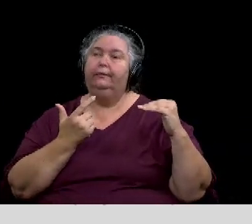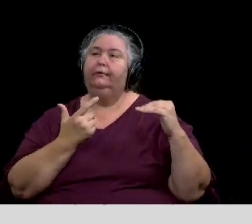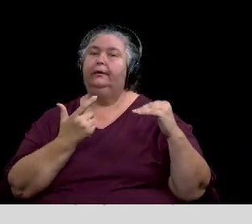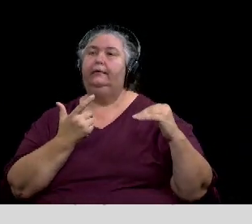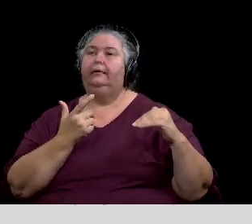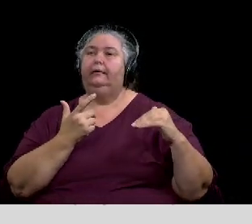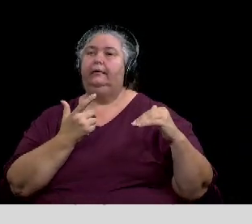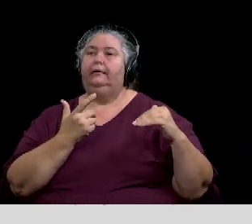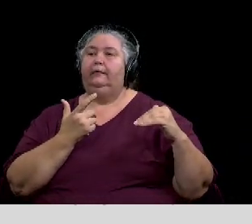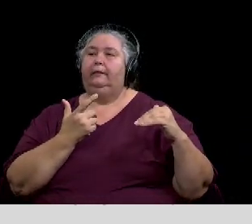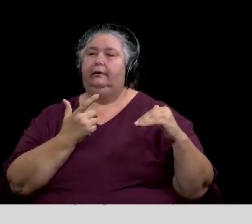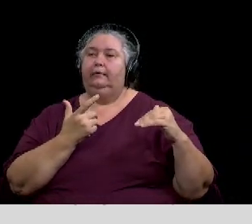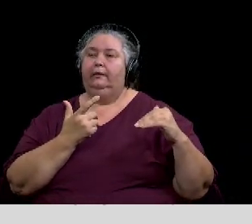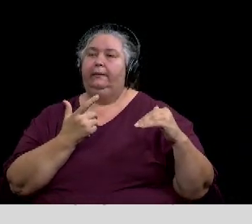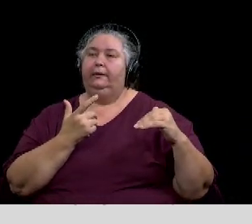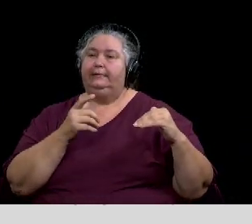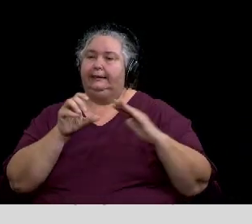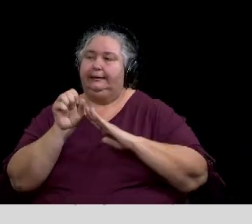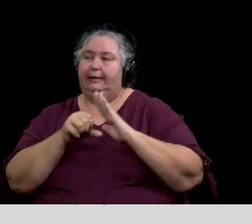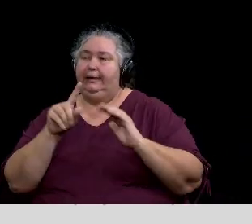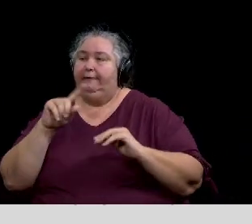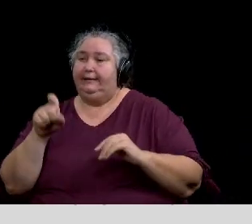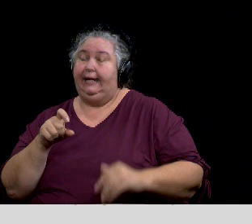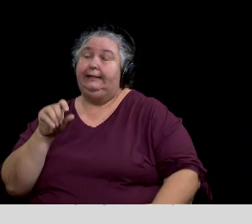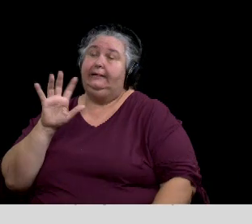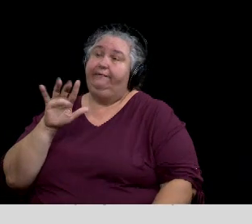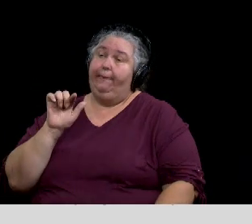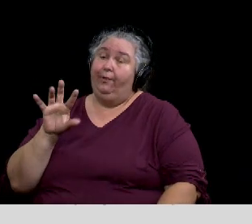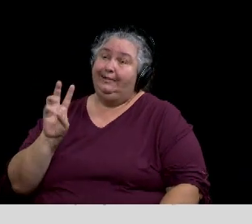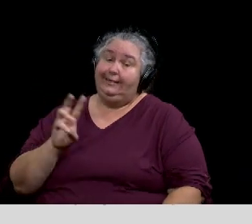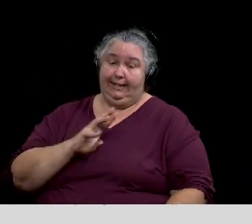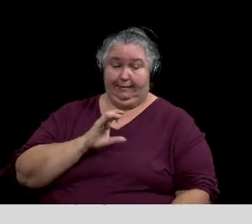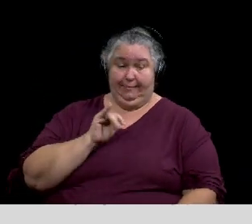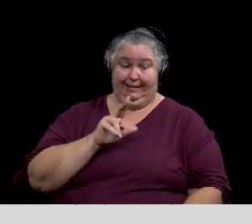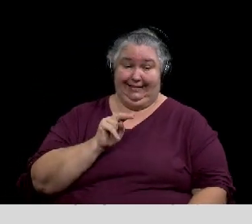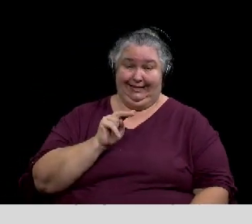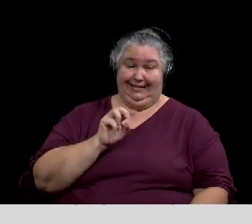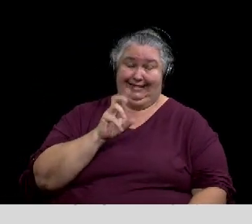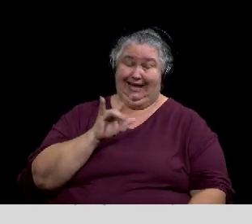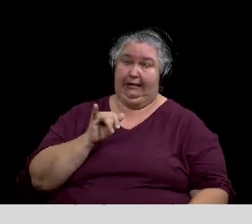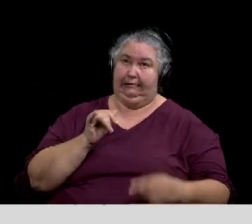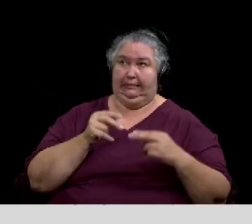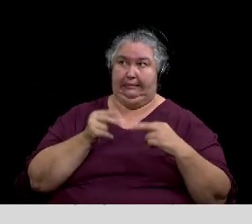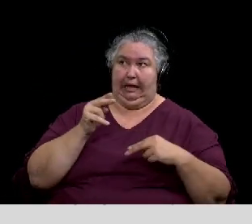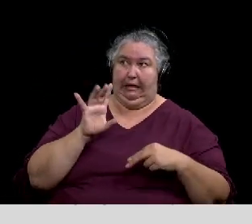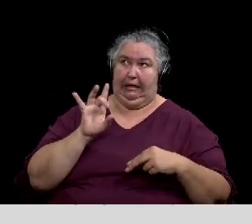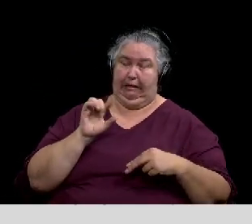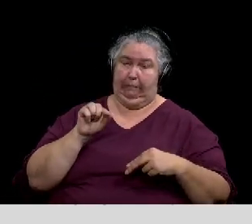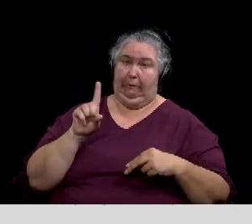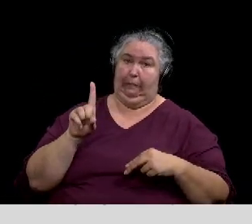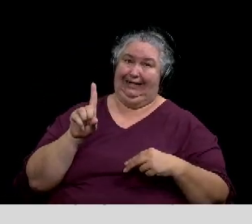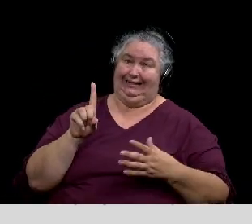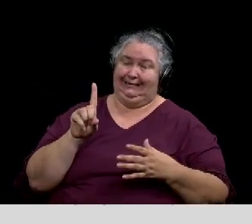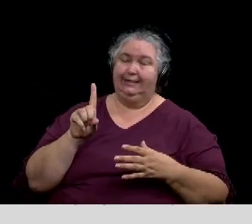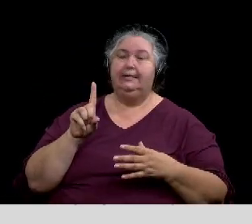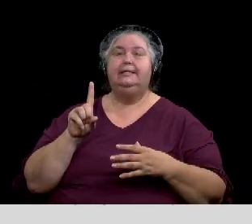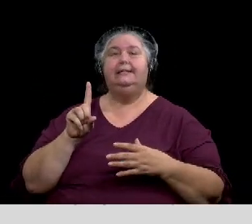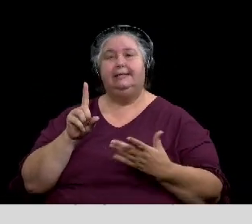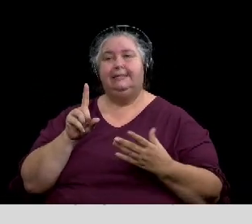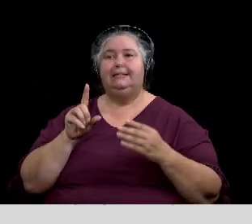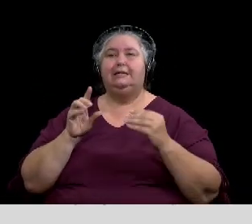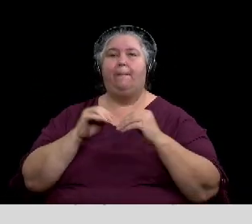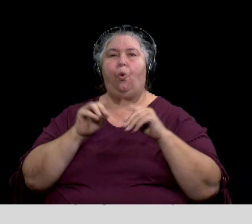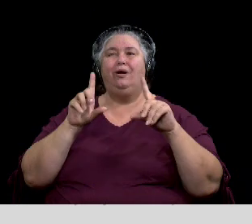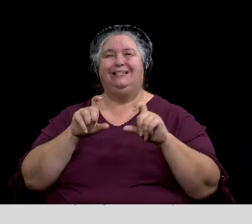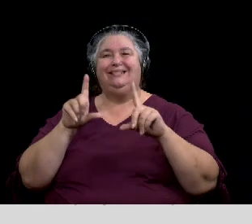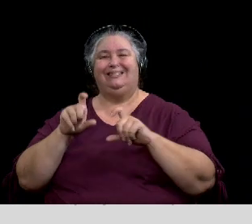The state of Texas is at 5.6. McLennan County is a little higher at 8.1. The more tests